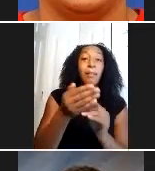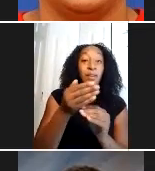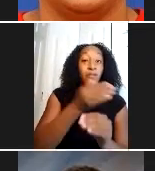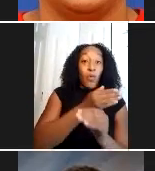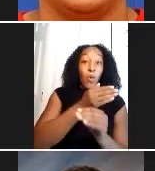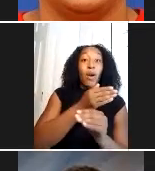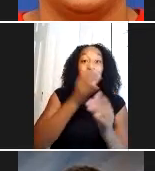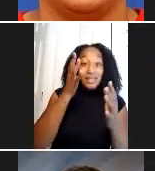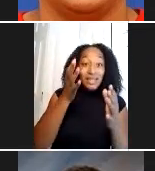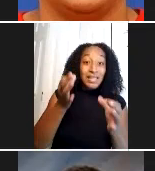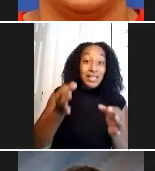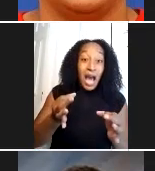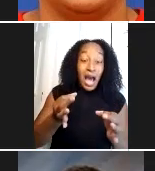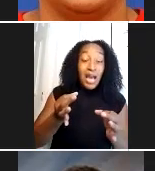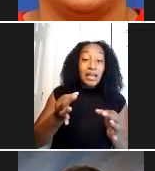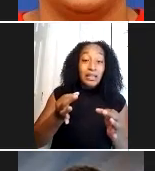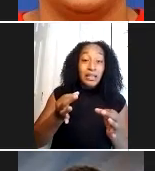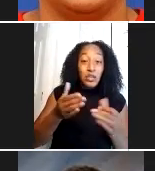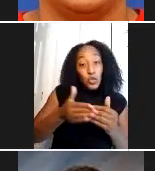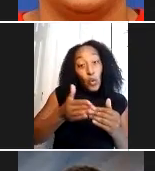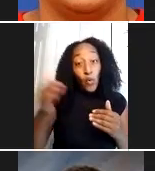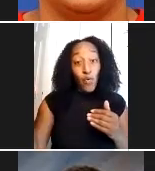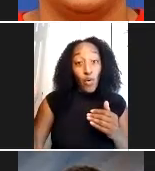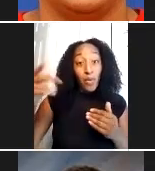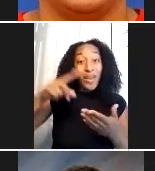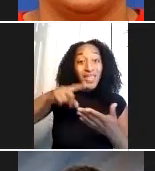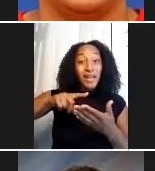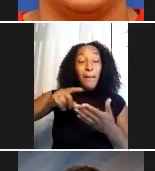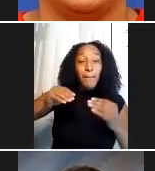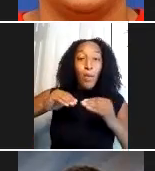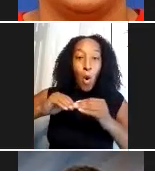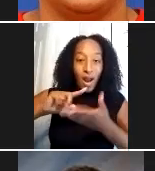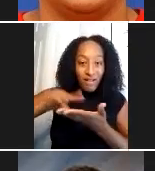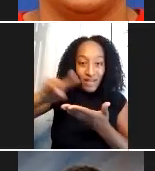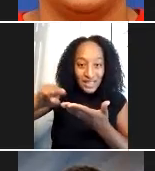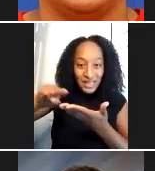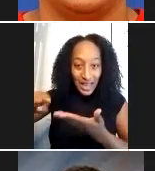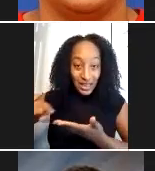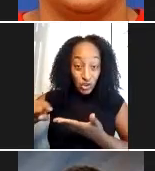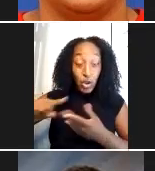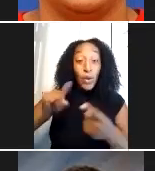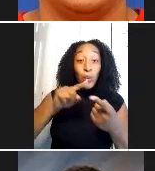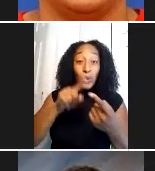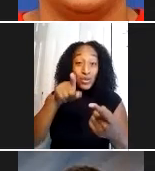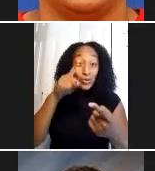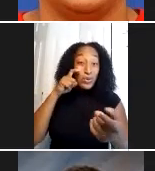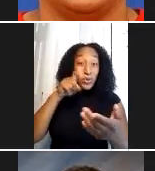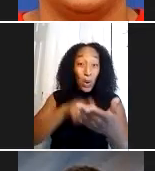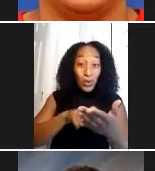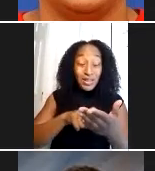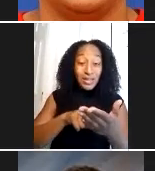then typically what happens is once a gap in the knowledge has been identified, then the